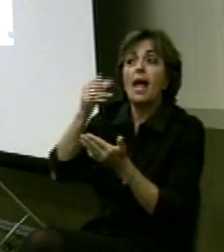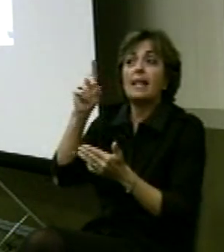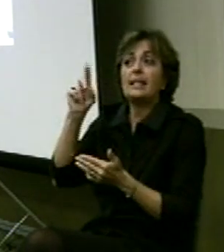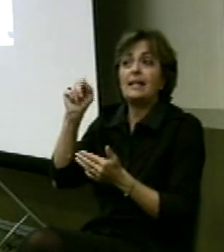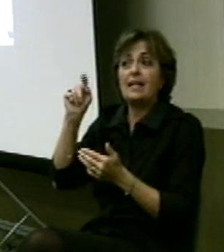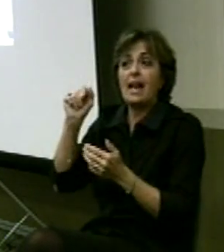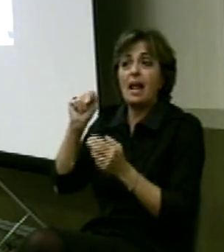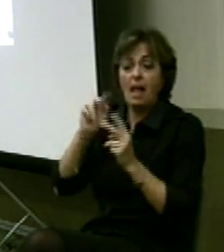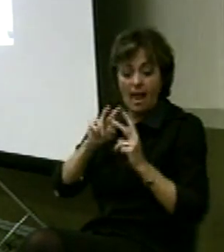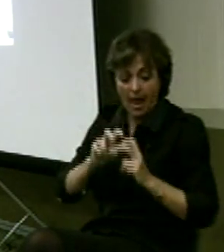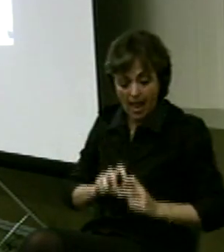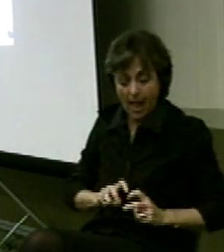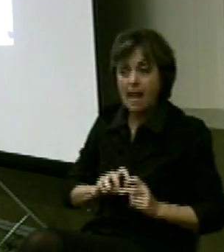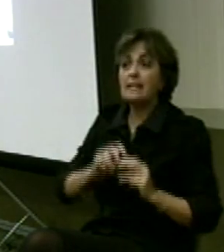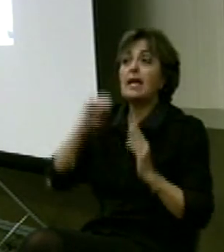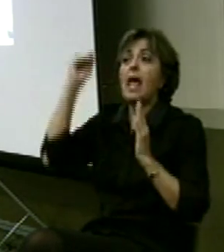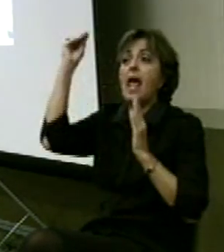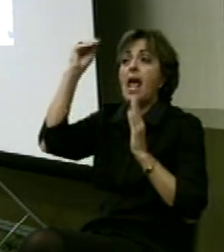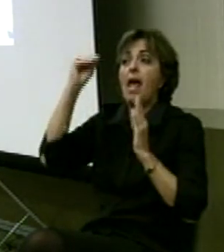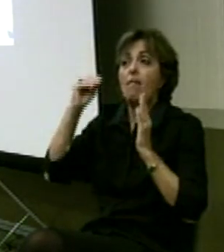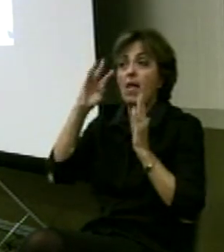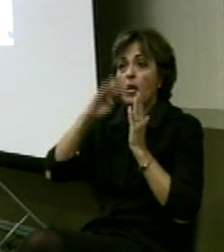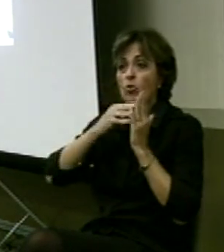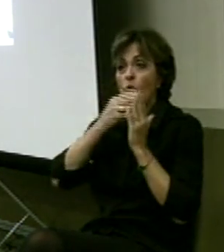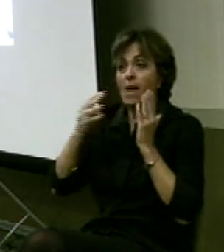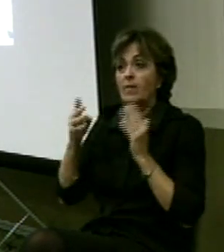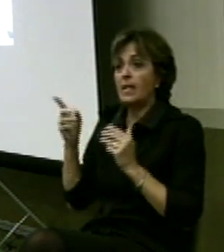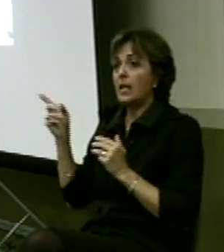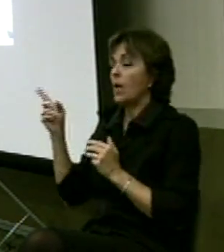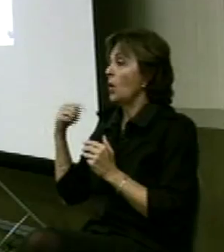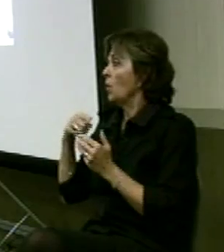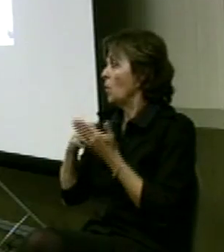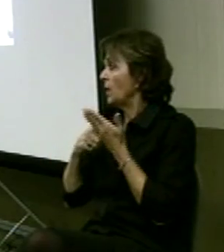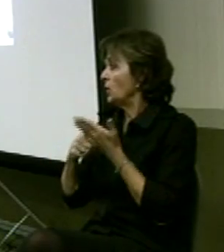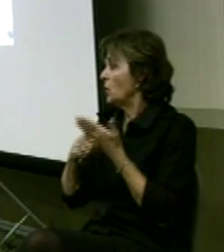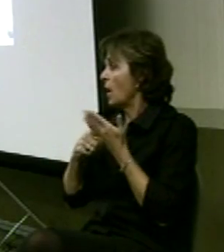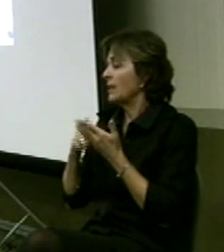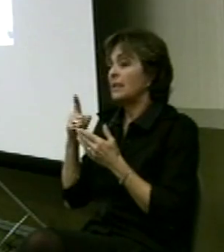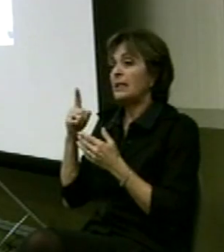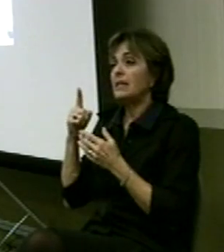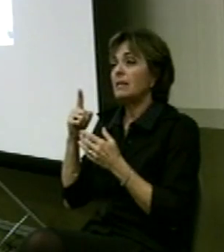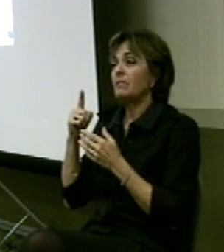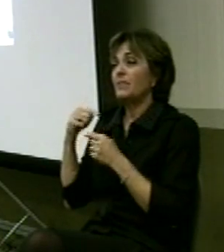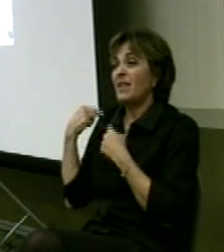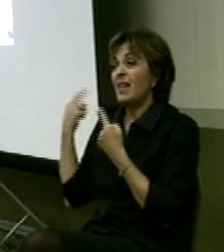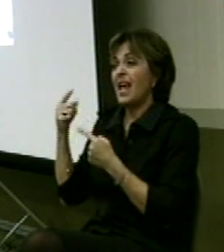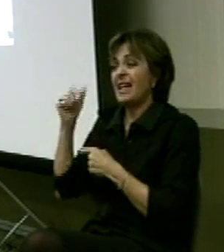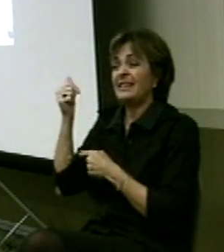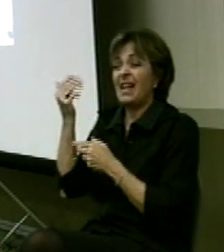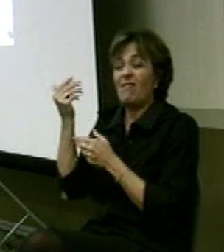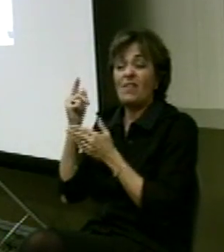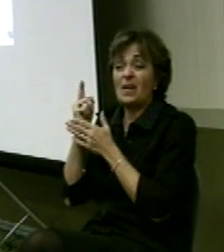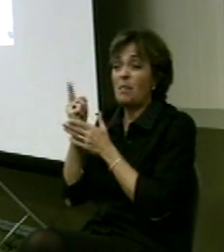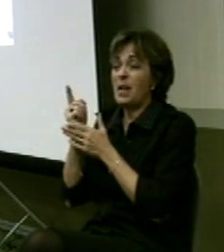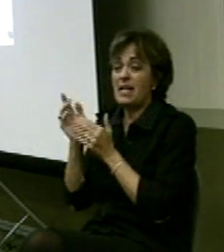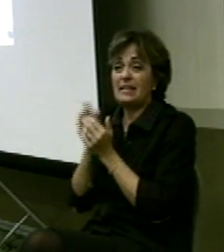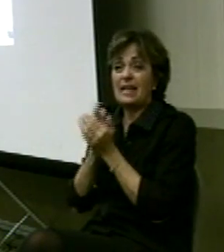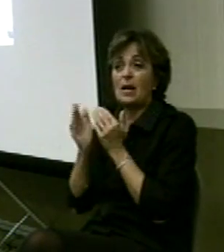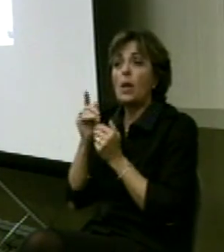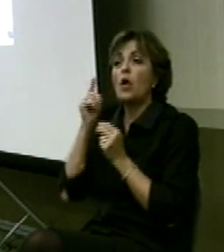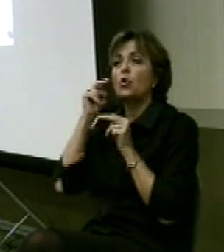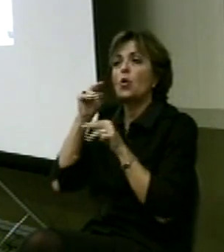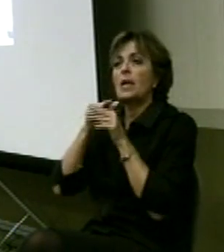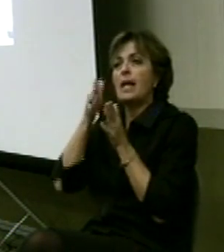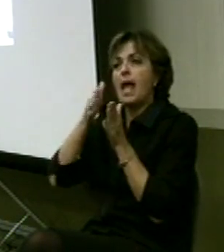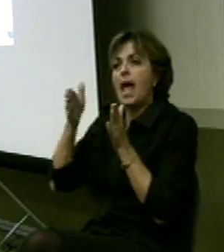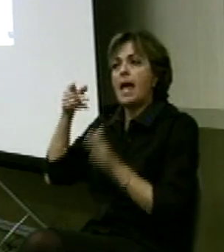analyzed it, and we've graphed it now. We actually talked about a lot of this in the last 10, 15 minutes anyways. So